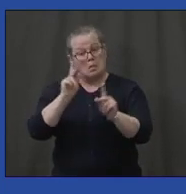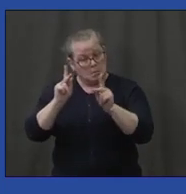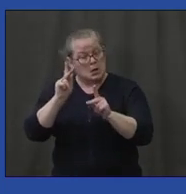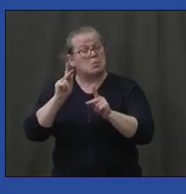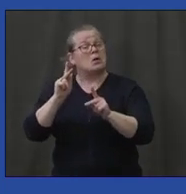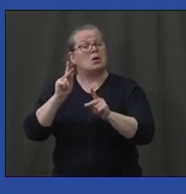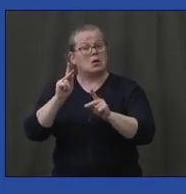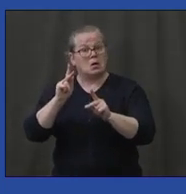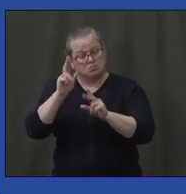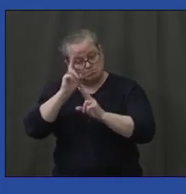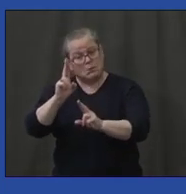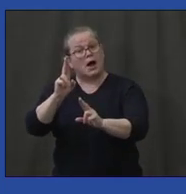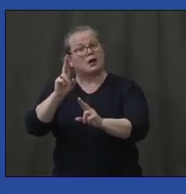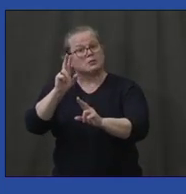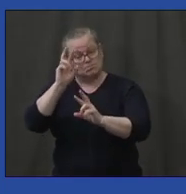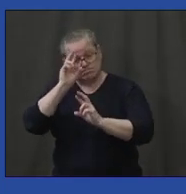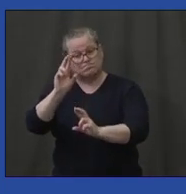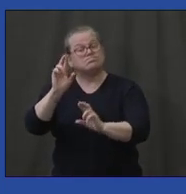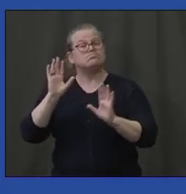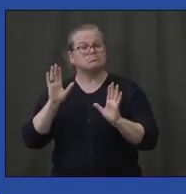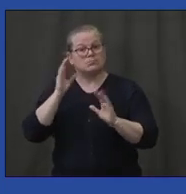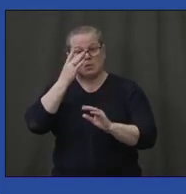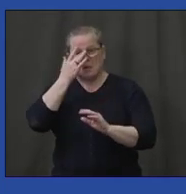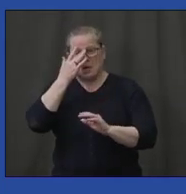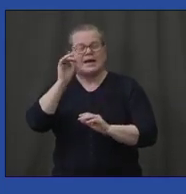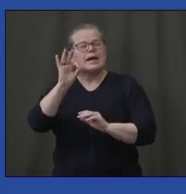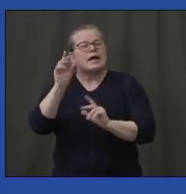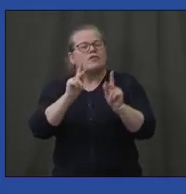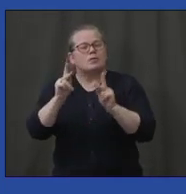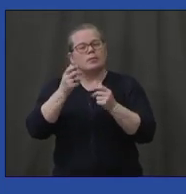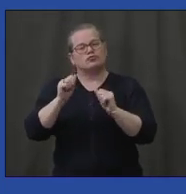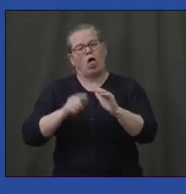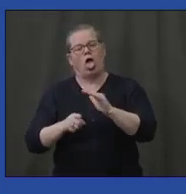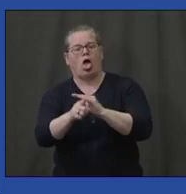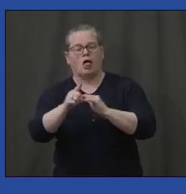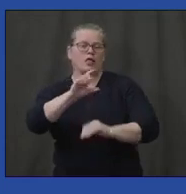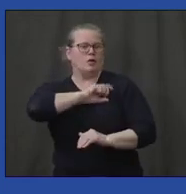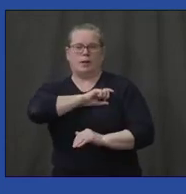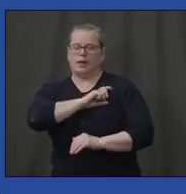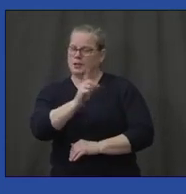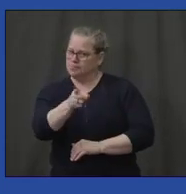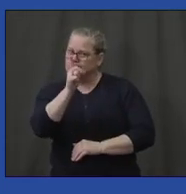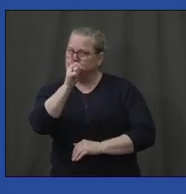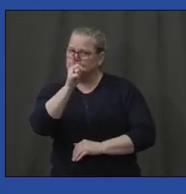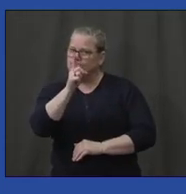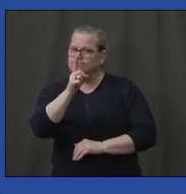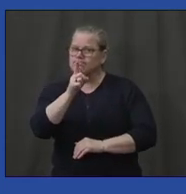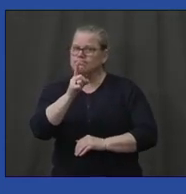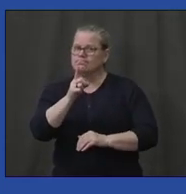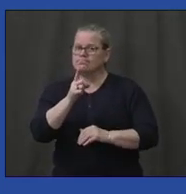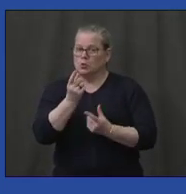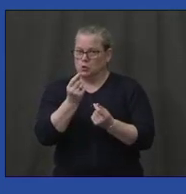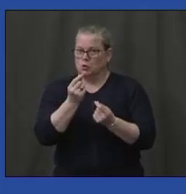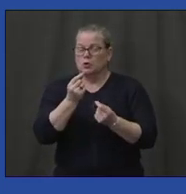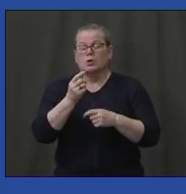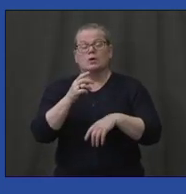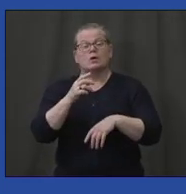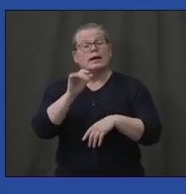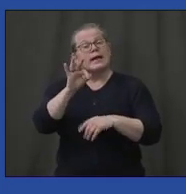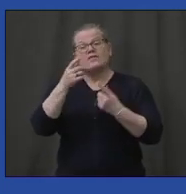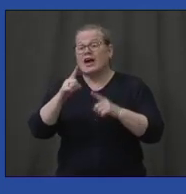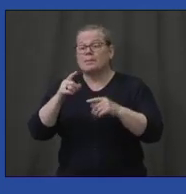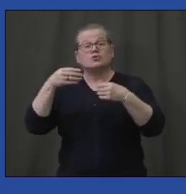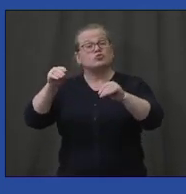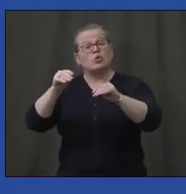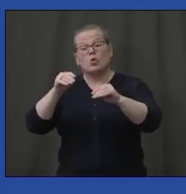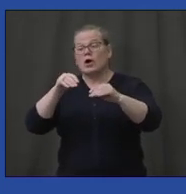serious way. And where they haven't, police have been telling them this is what you got to do. If there's any way you don't have to go into a store, don't go